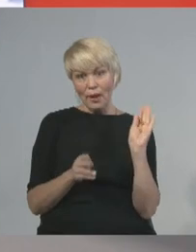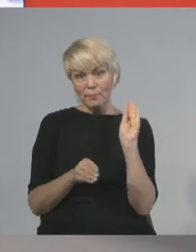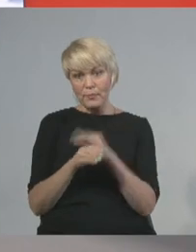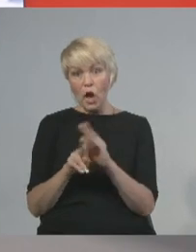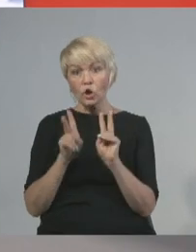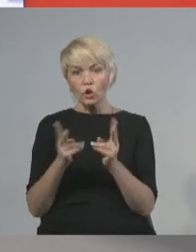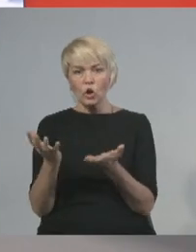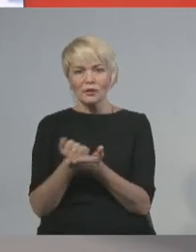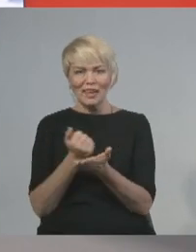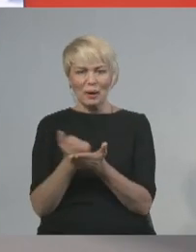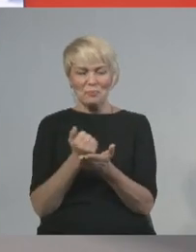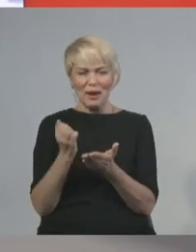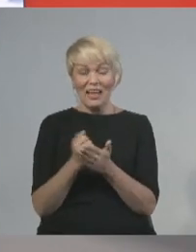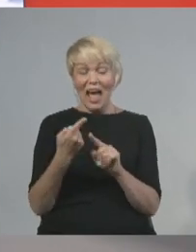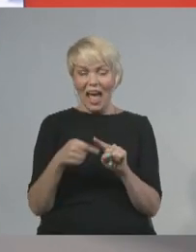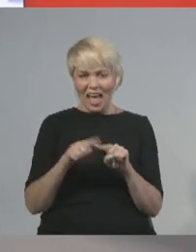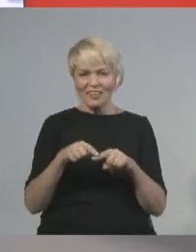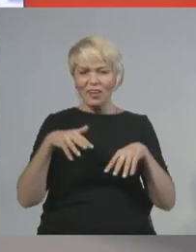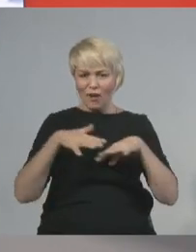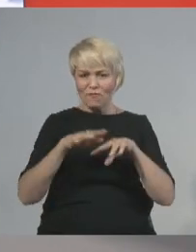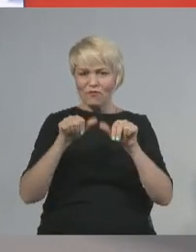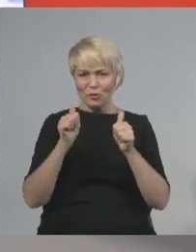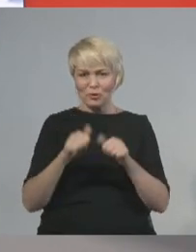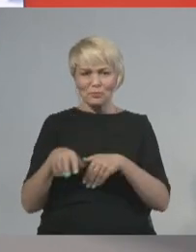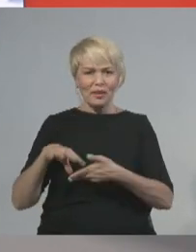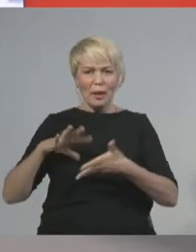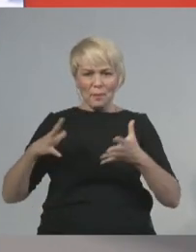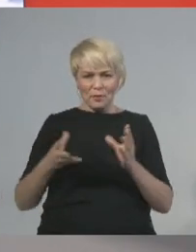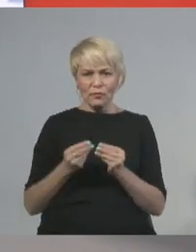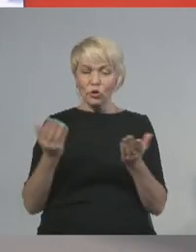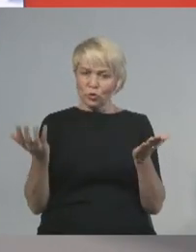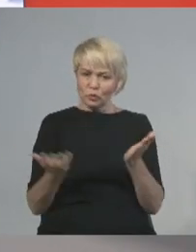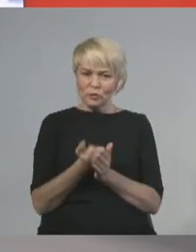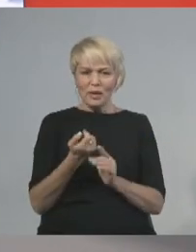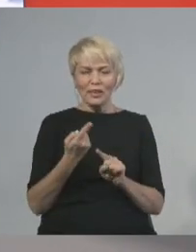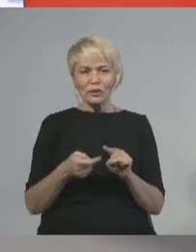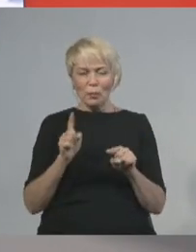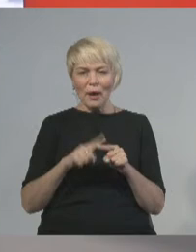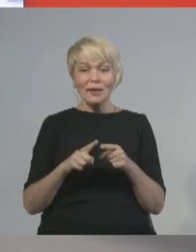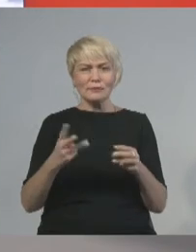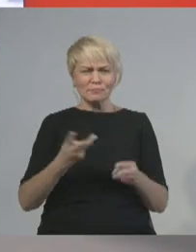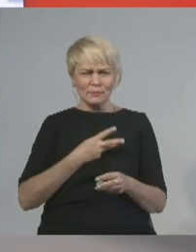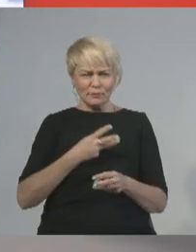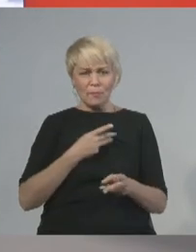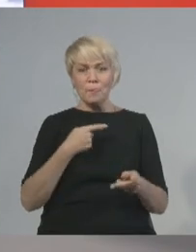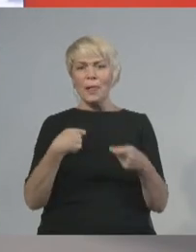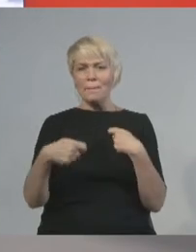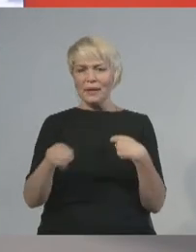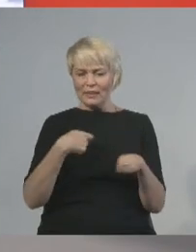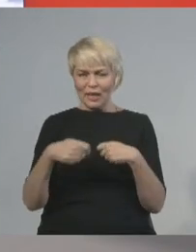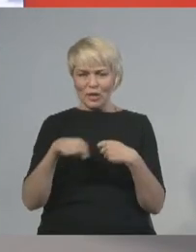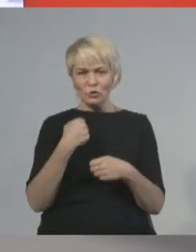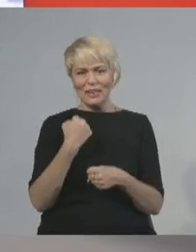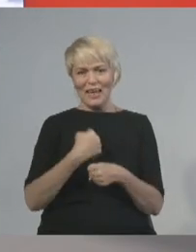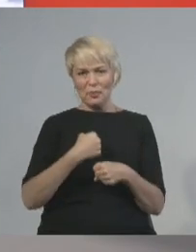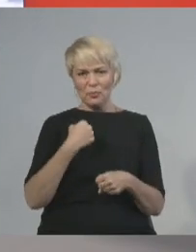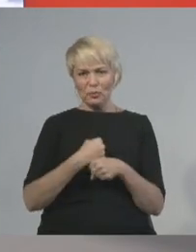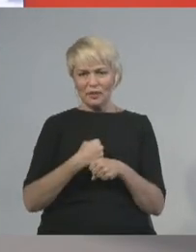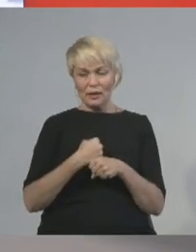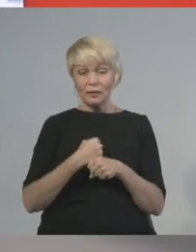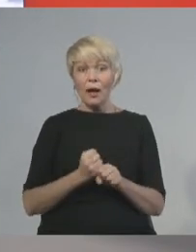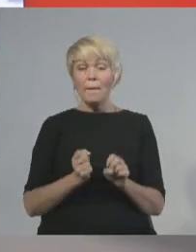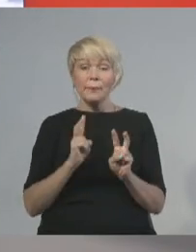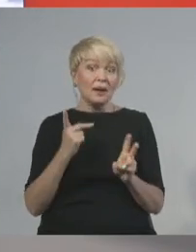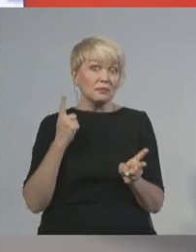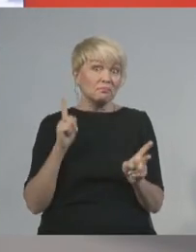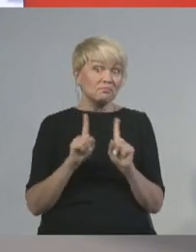that for one person that spends money we shall have two that generate money this is a road to success in